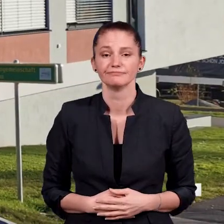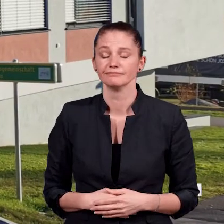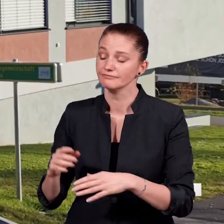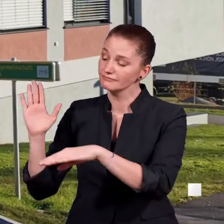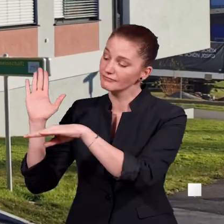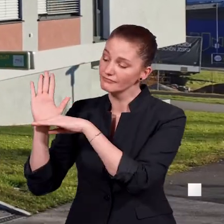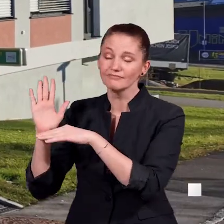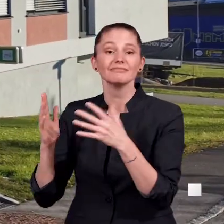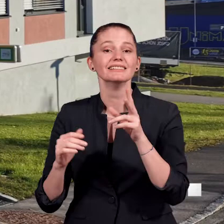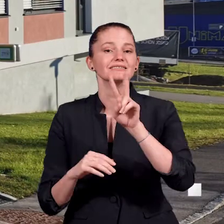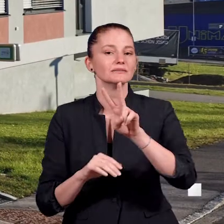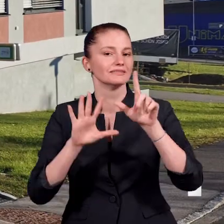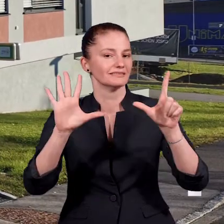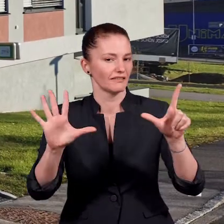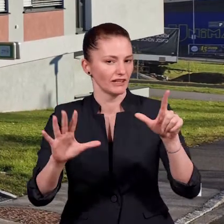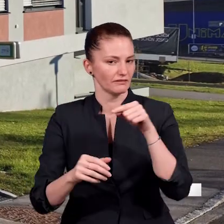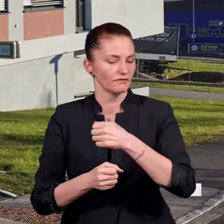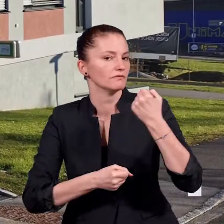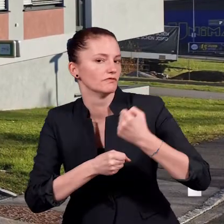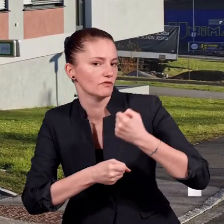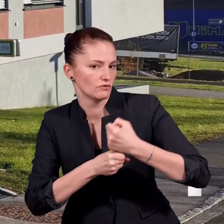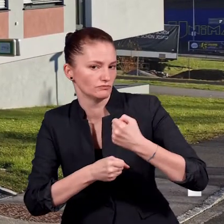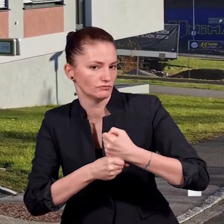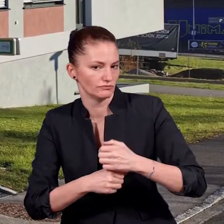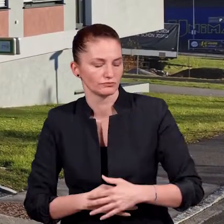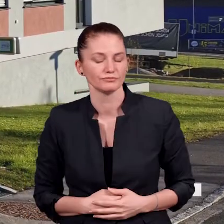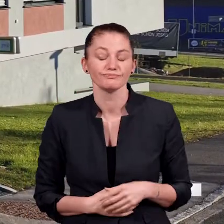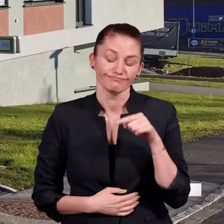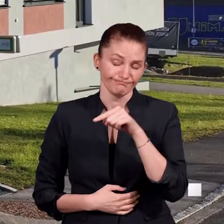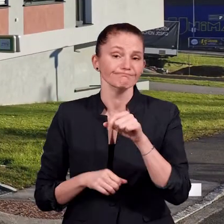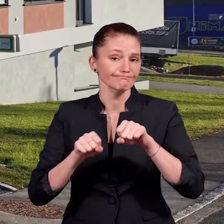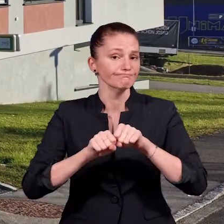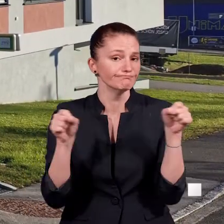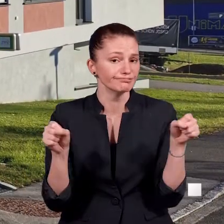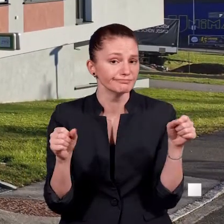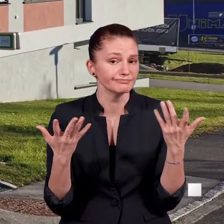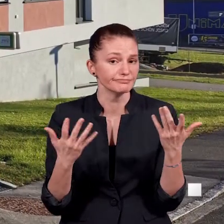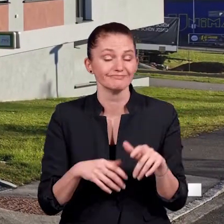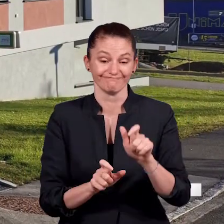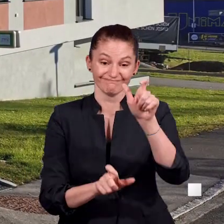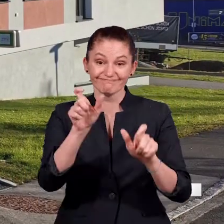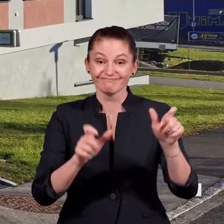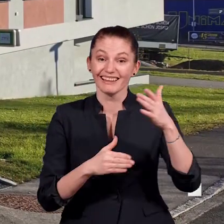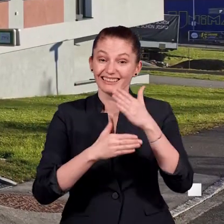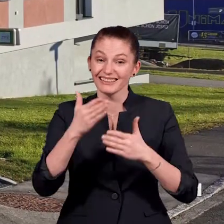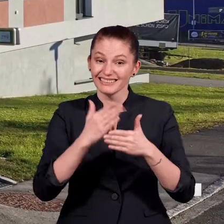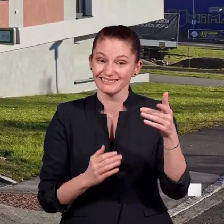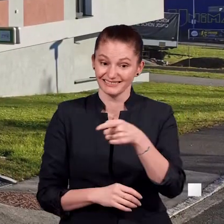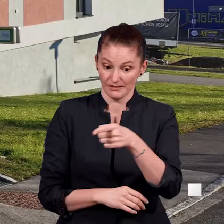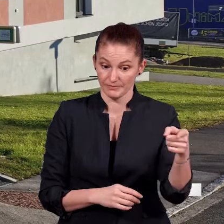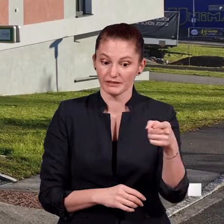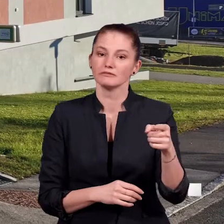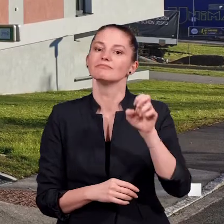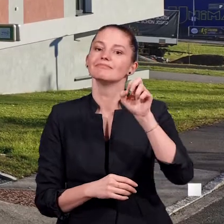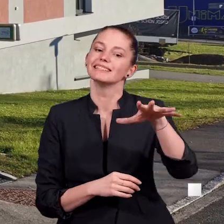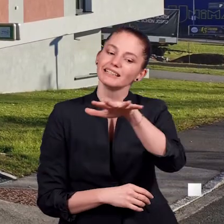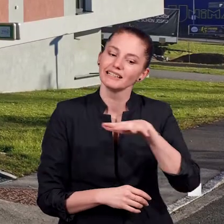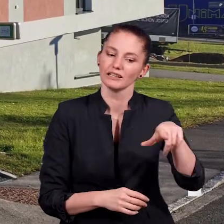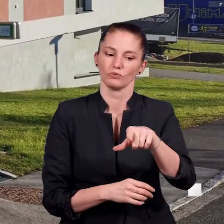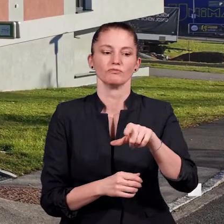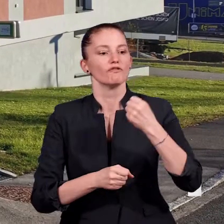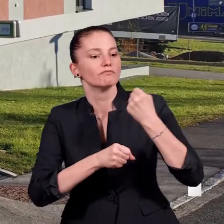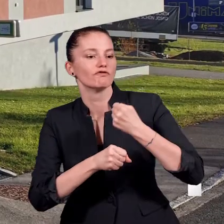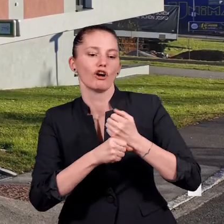Article 27. Work and employment. Violation. Disabled people are denied